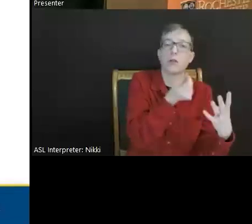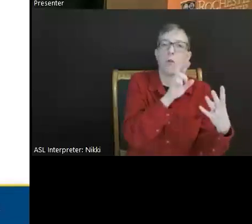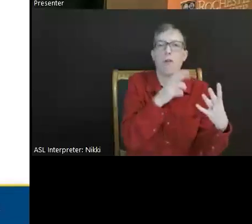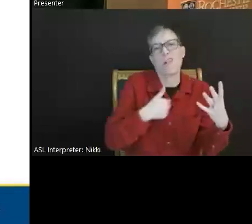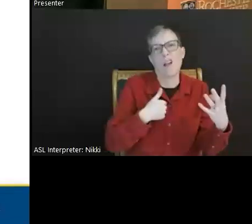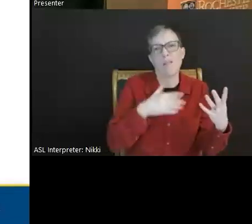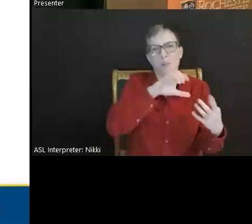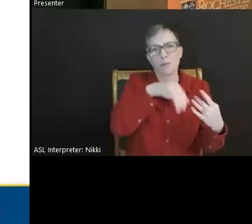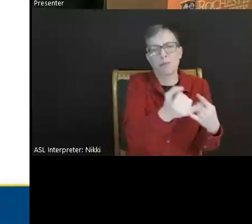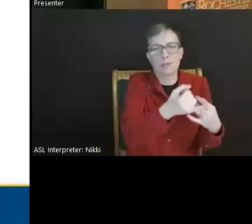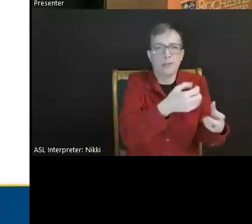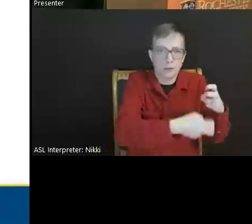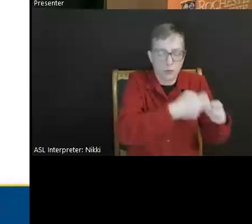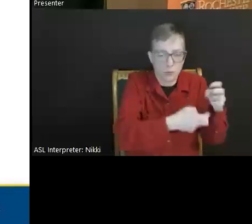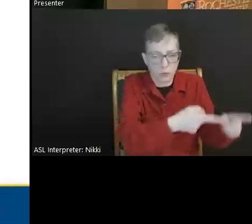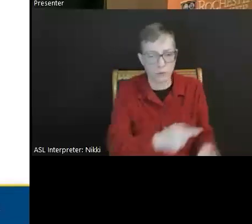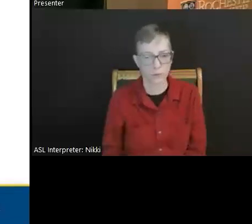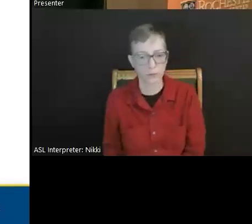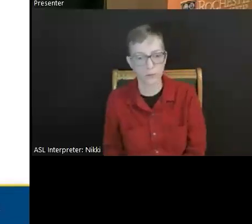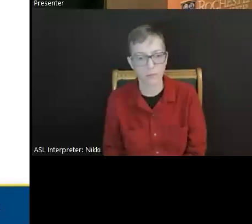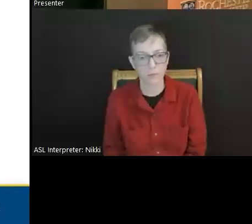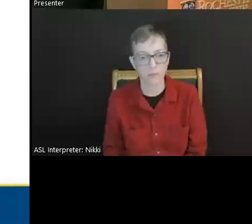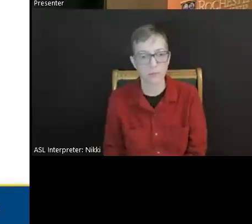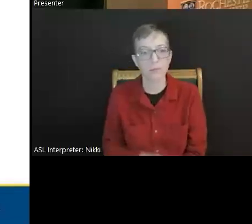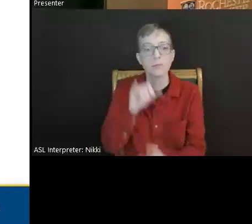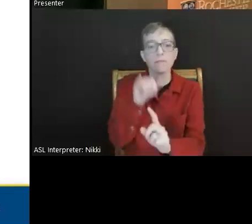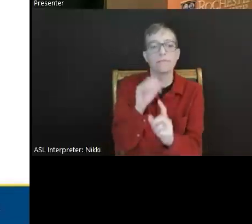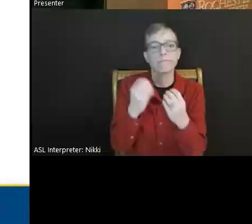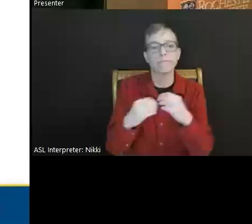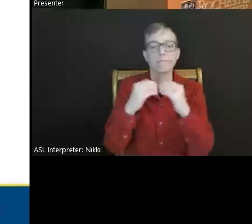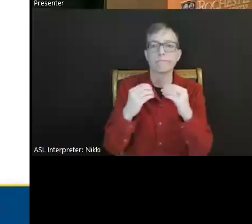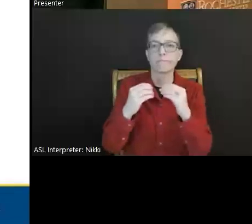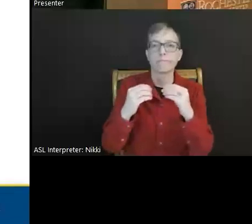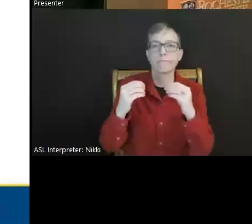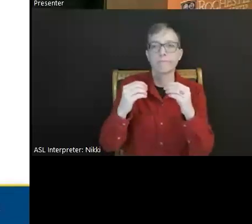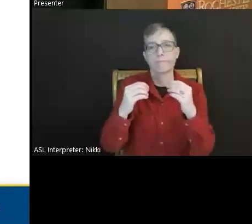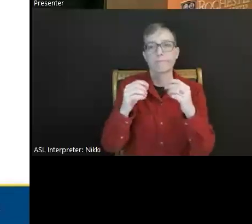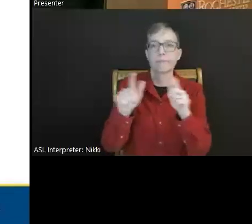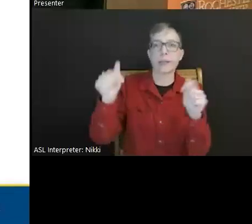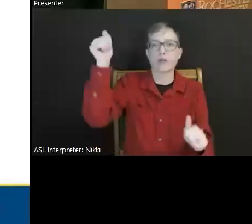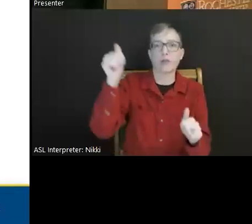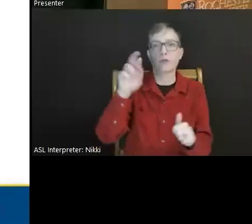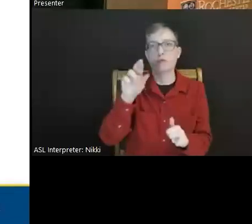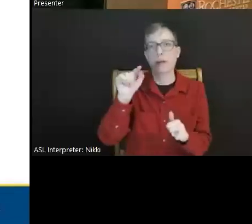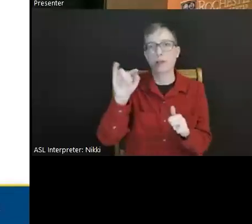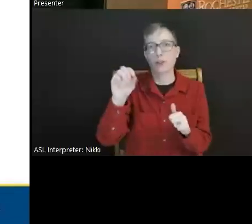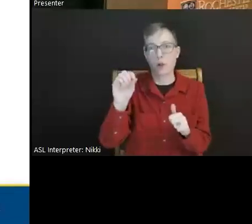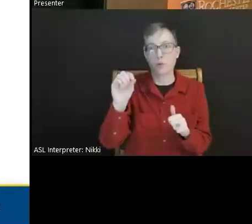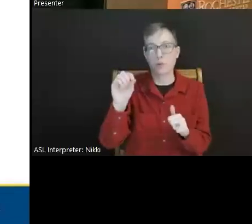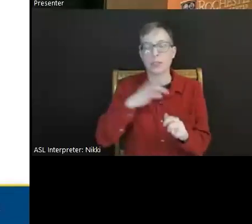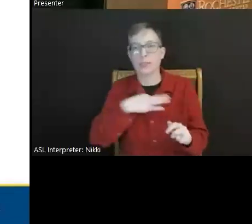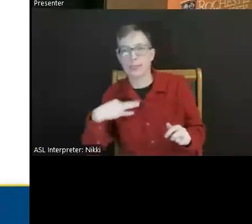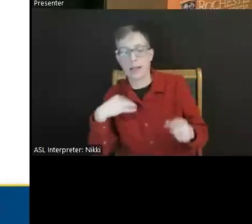has a higher staff-to-patient ratio than even traditional ACT, and there is more intensive staff training and